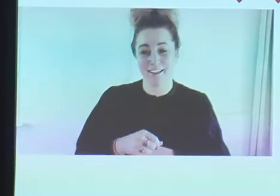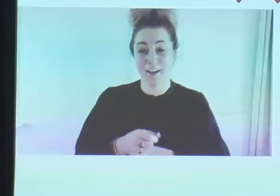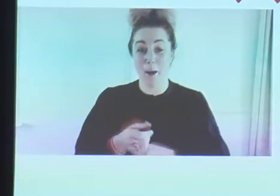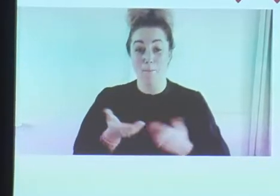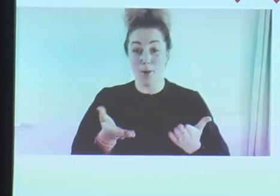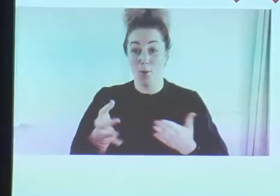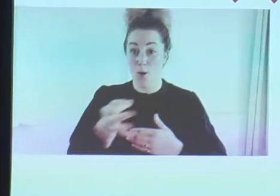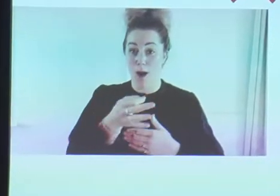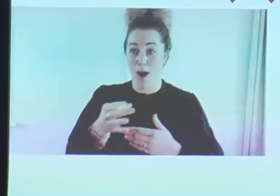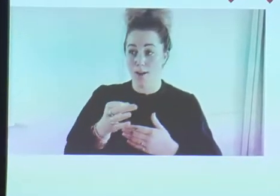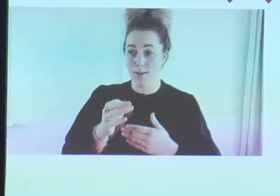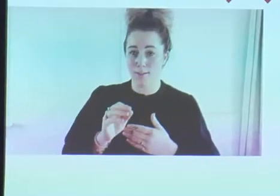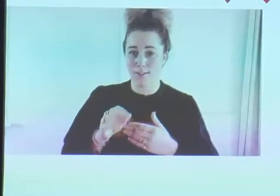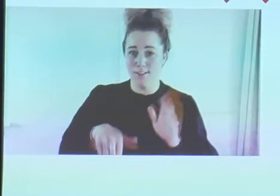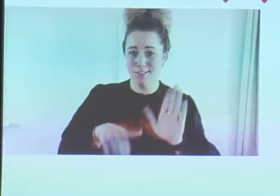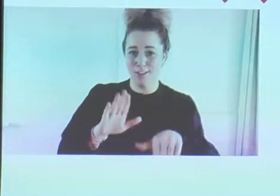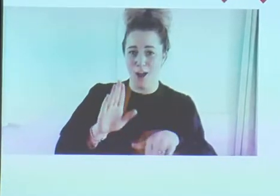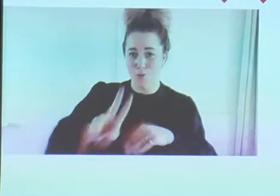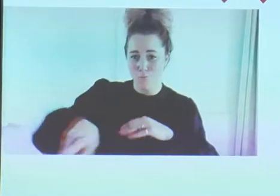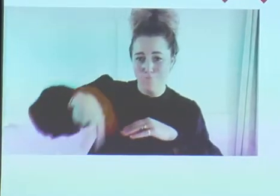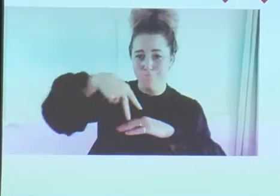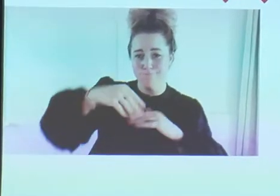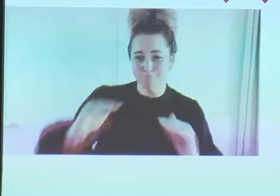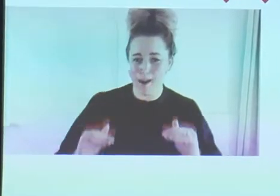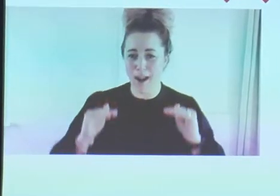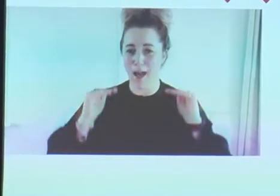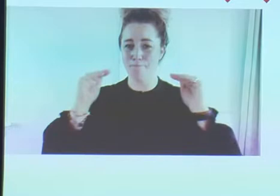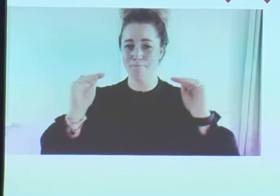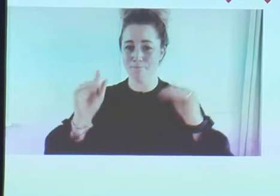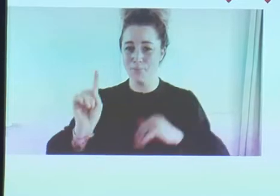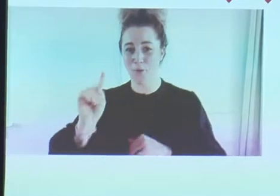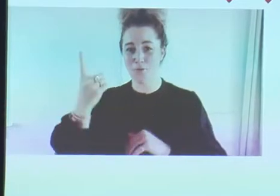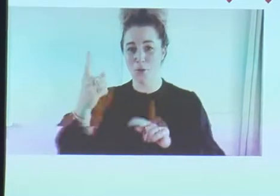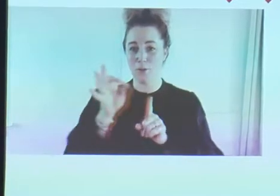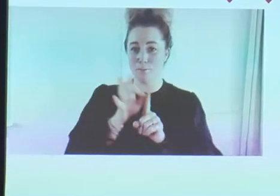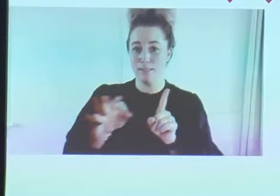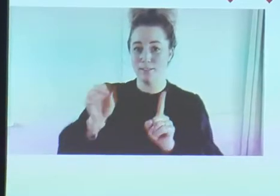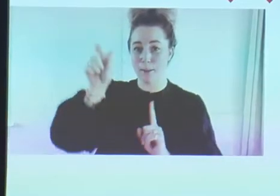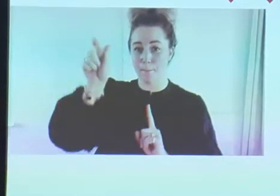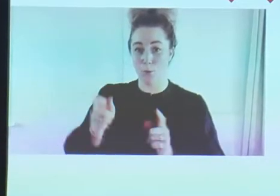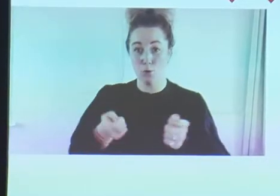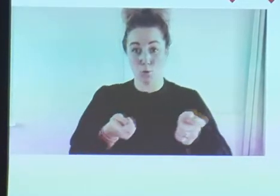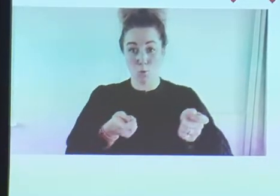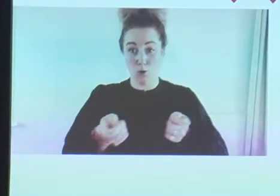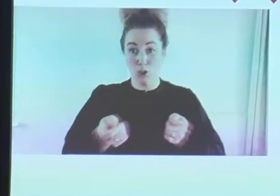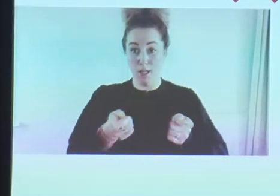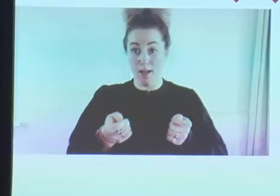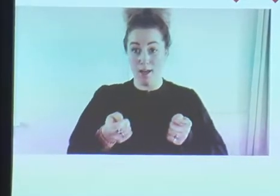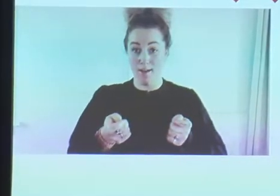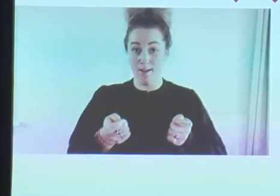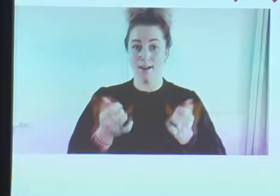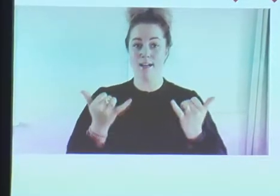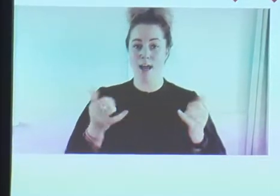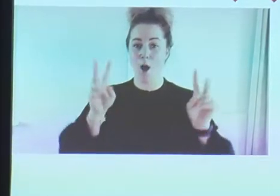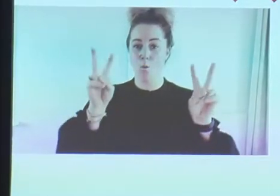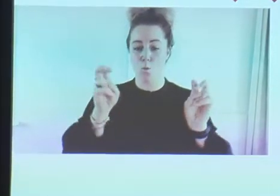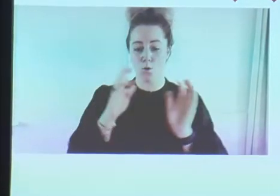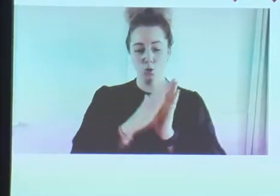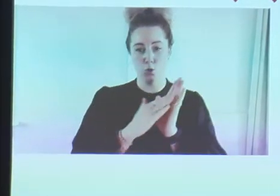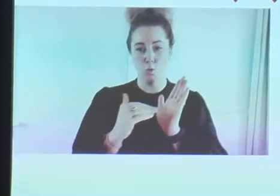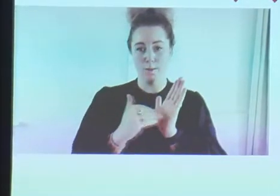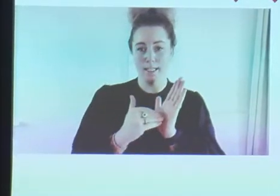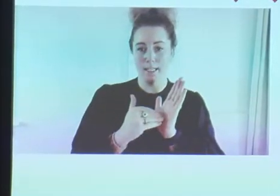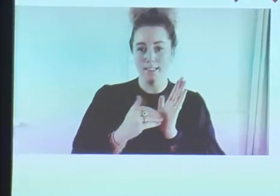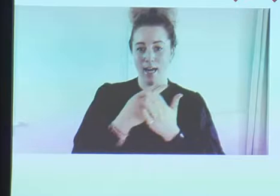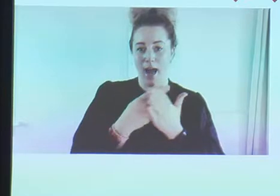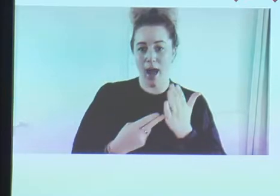you have stepped it up slightly by being the first Pacific person to cheer what is now called the New Zealand Arts Council